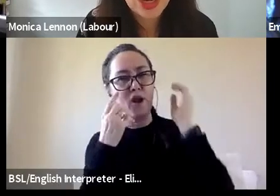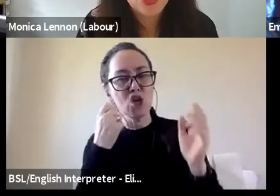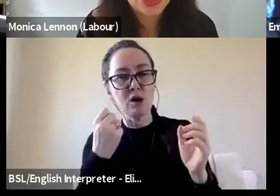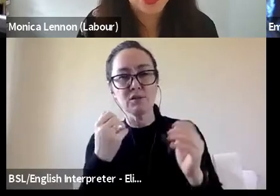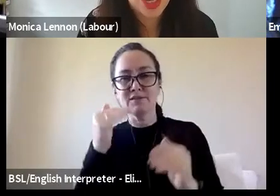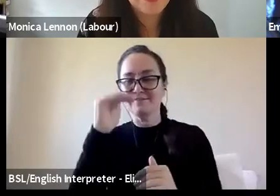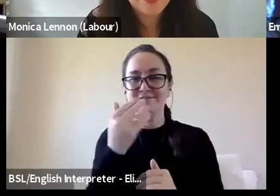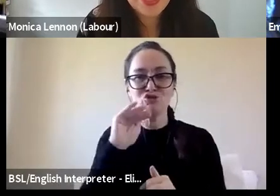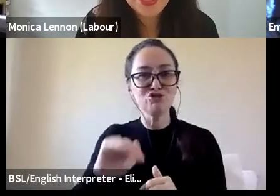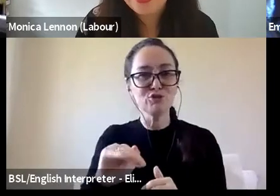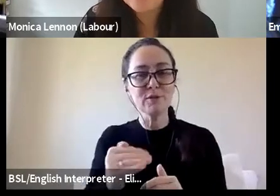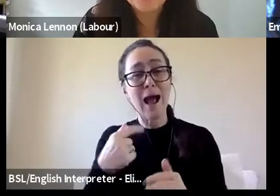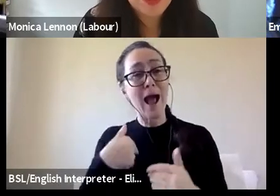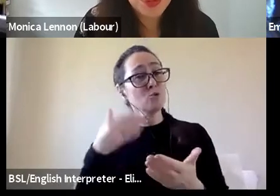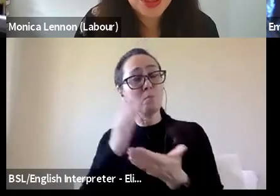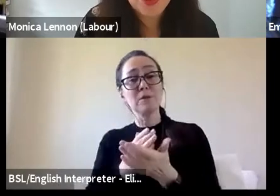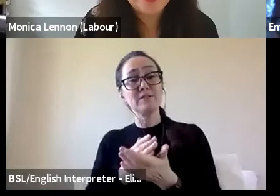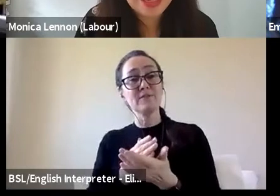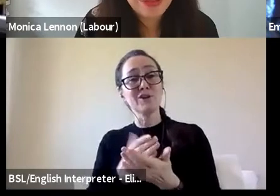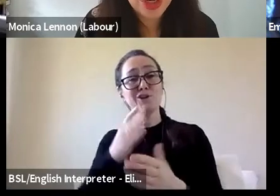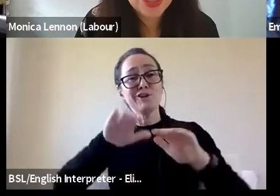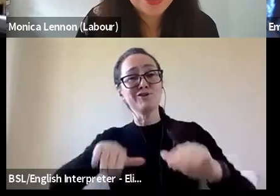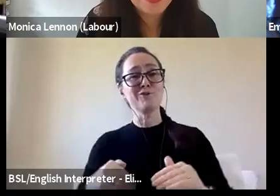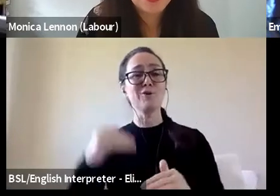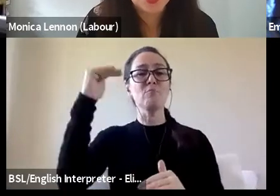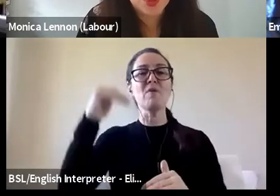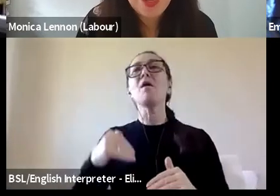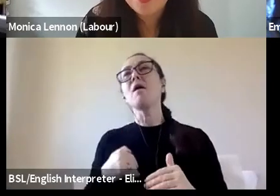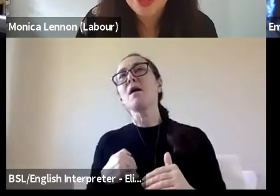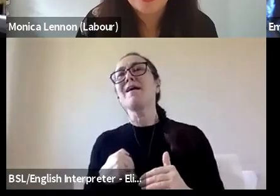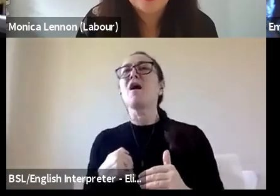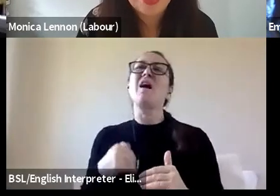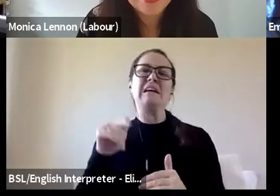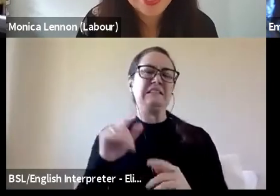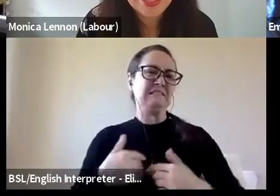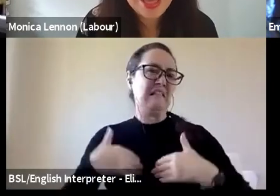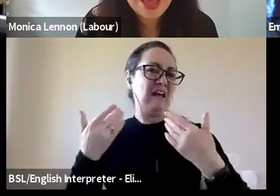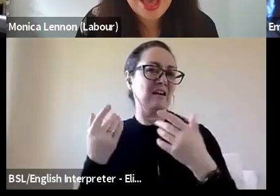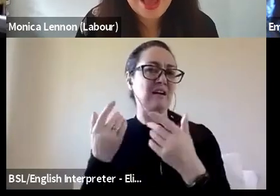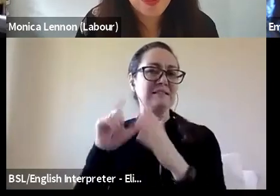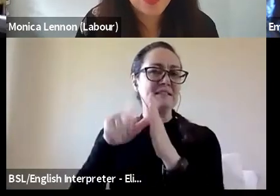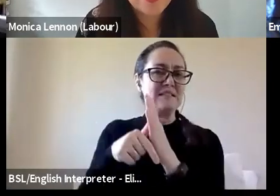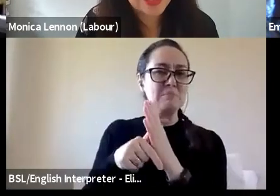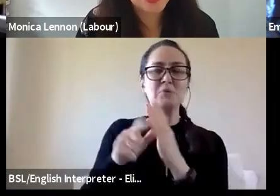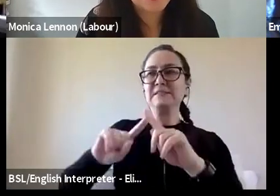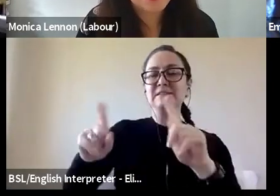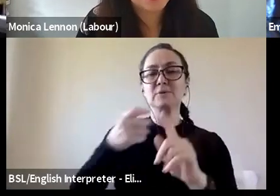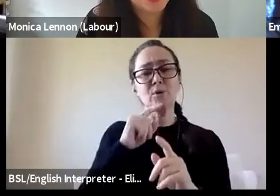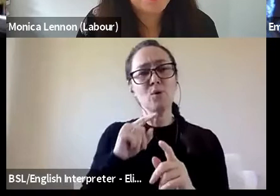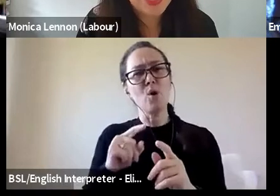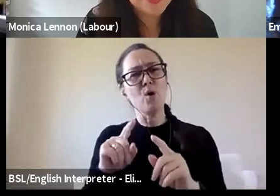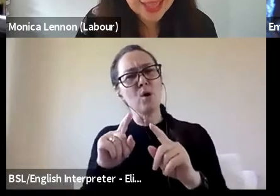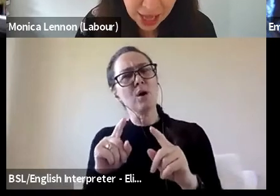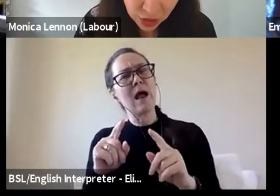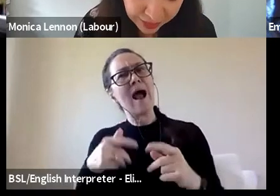that children grow up hating people because they're different or disabled. So what is it about our society where we start to treat